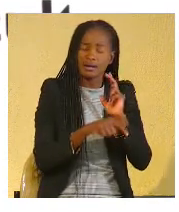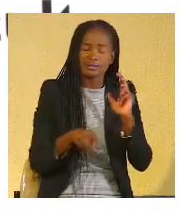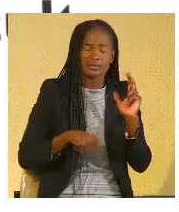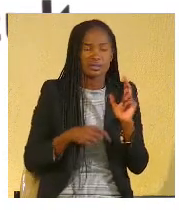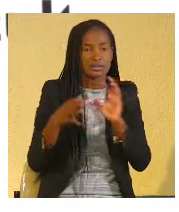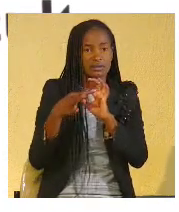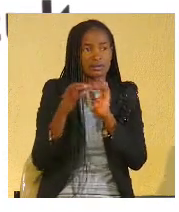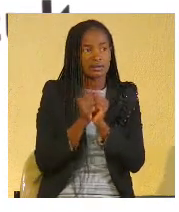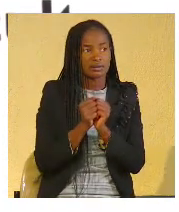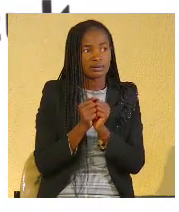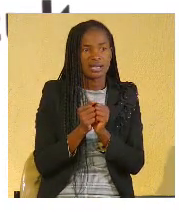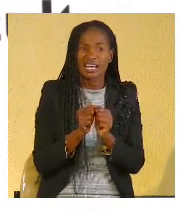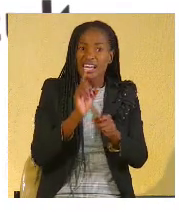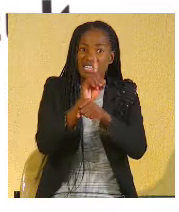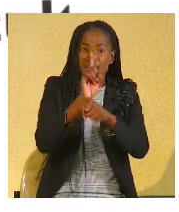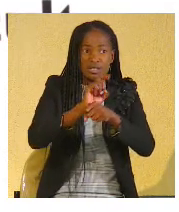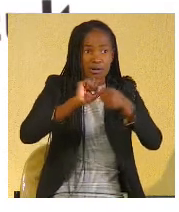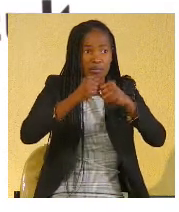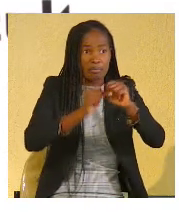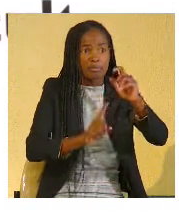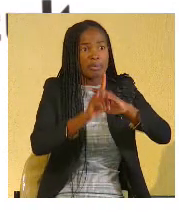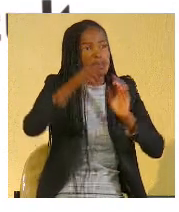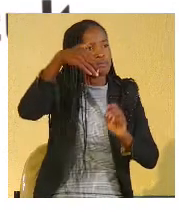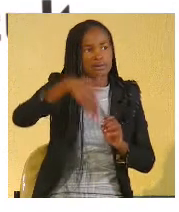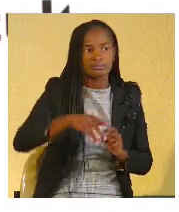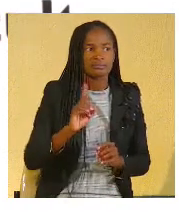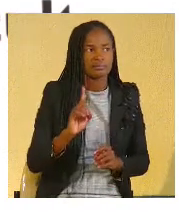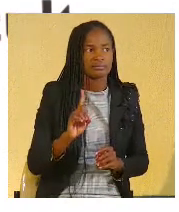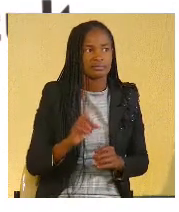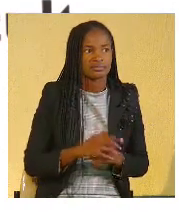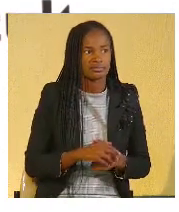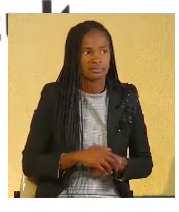have a plague of this nature. 100